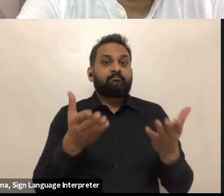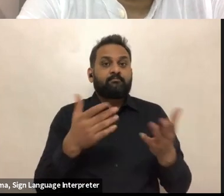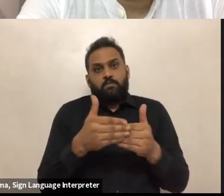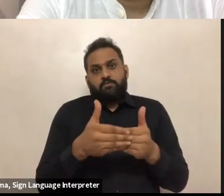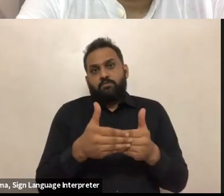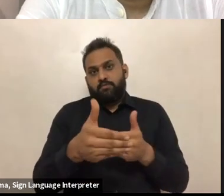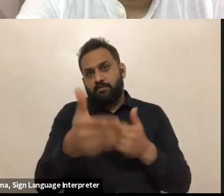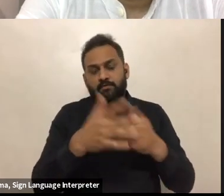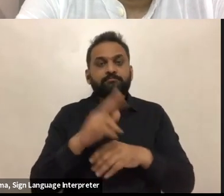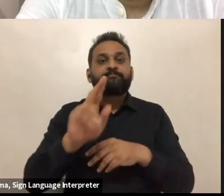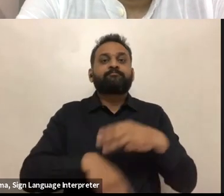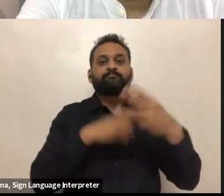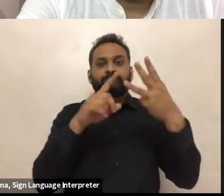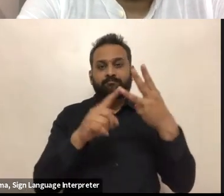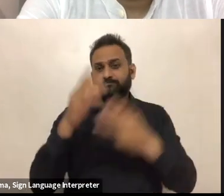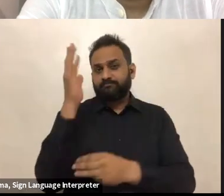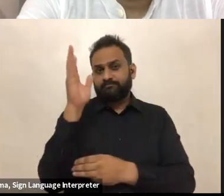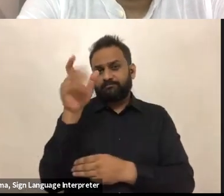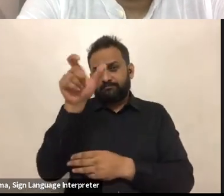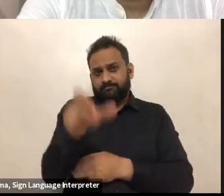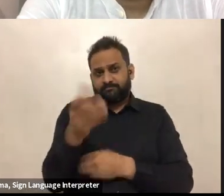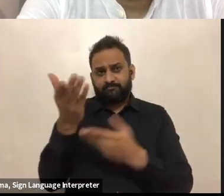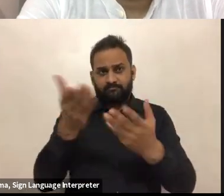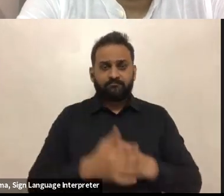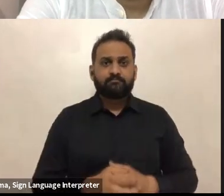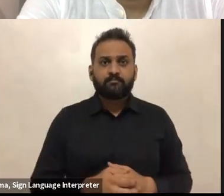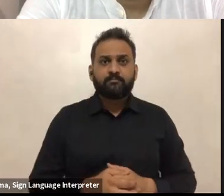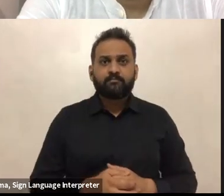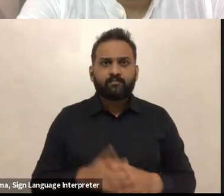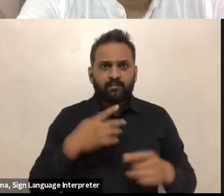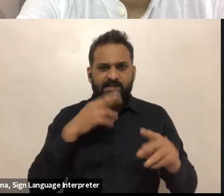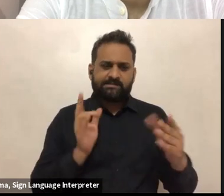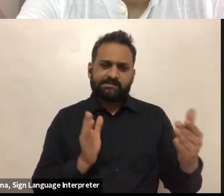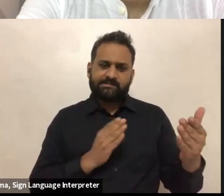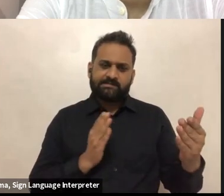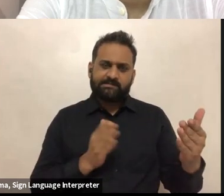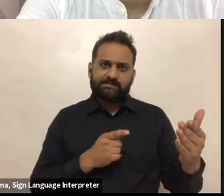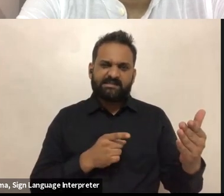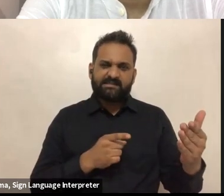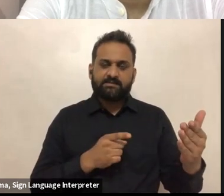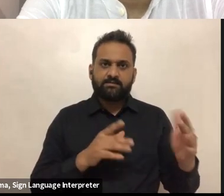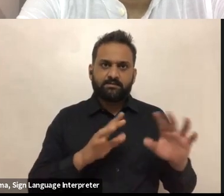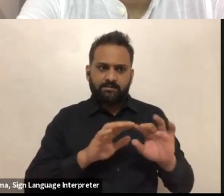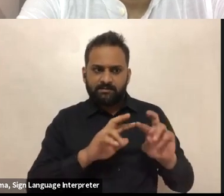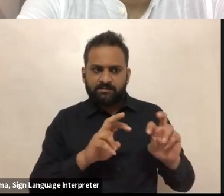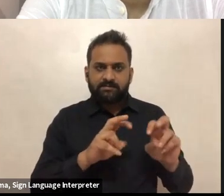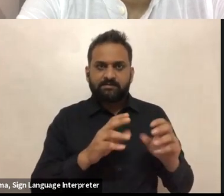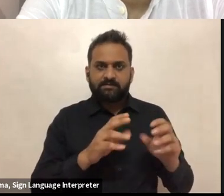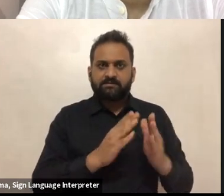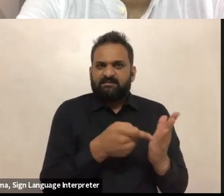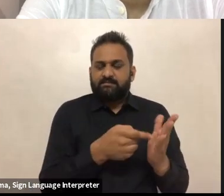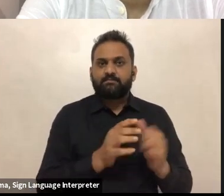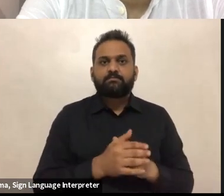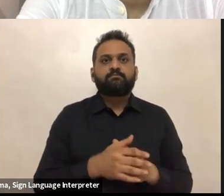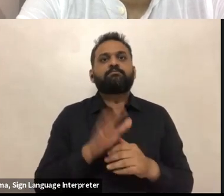our next panelist. I'm struggling with my notes here, but I did want to